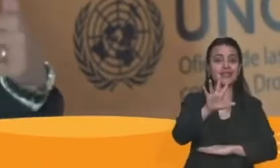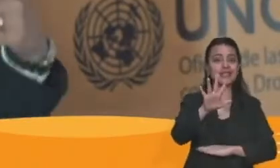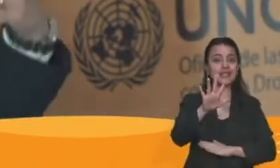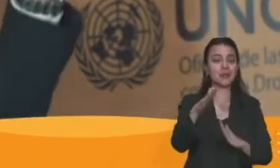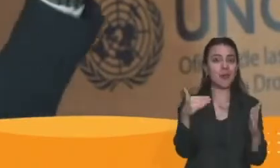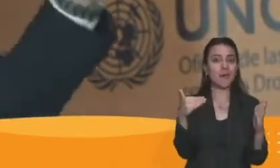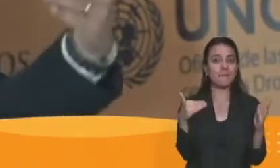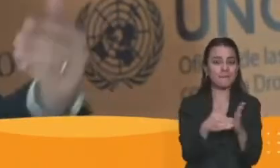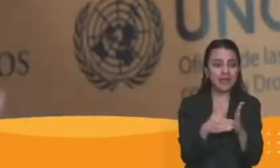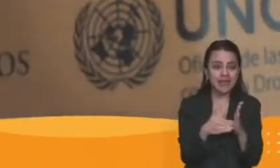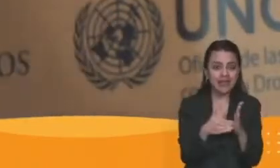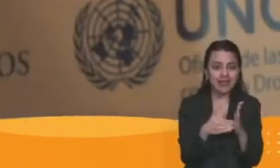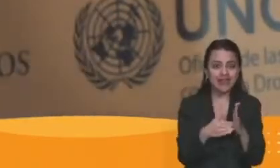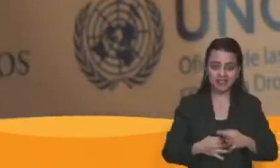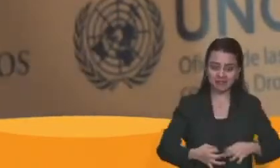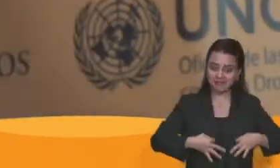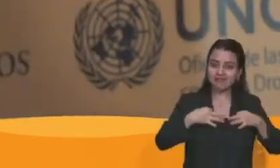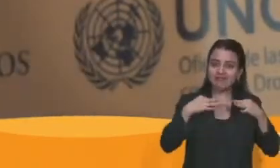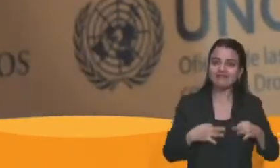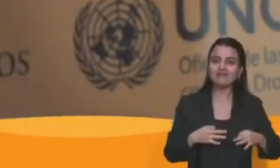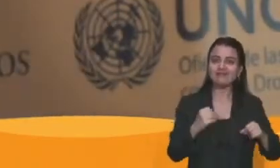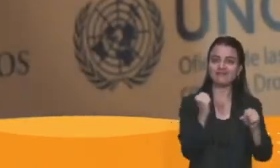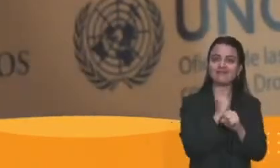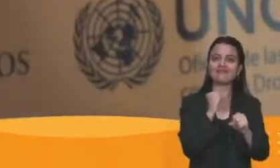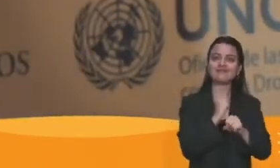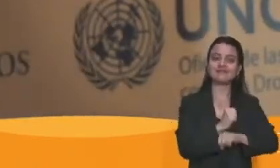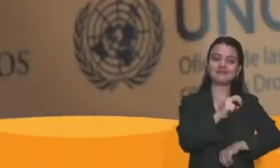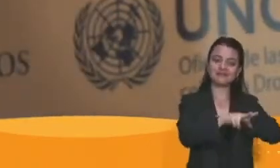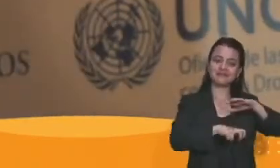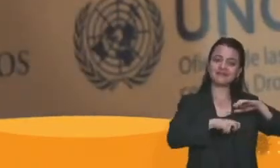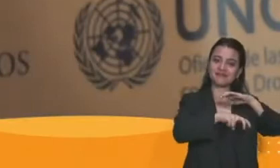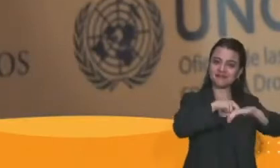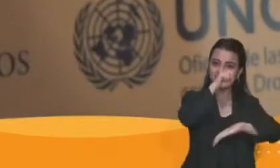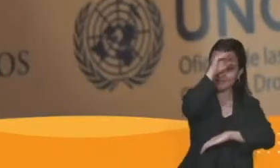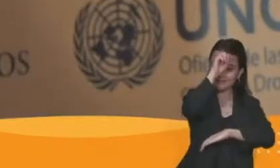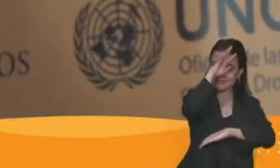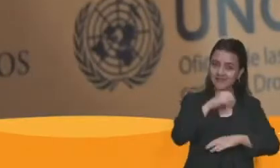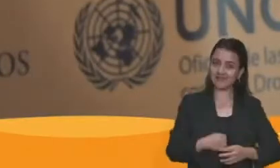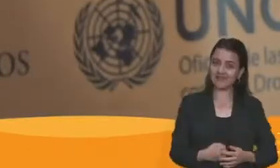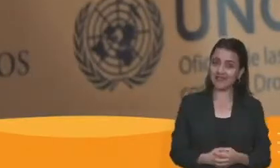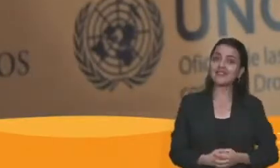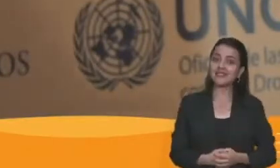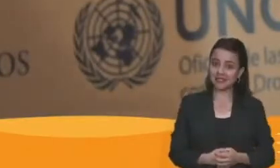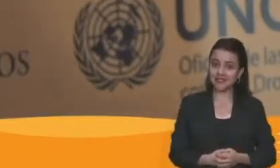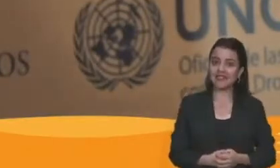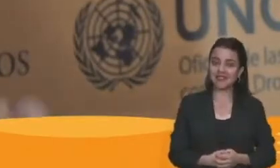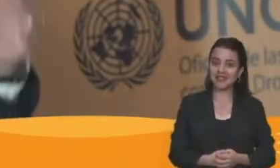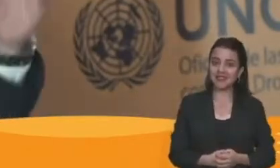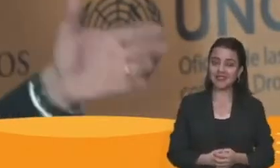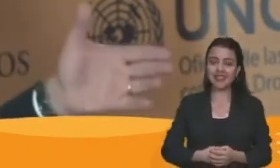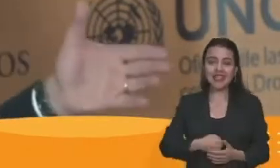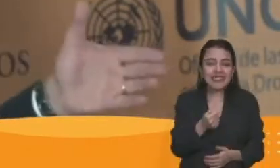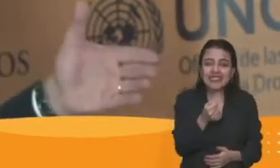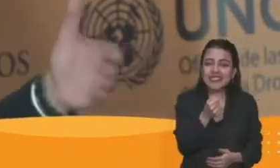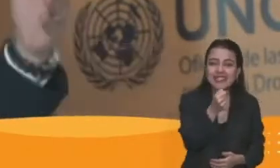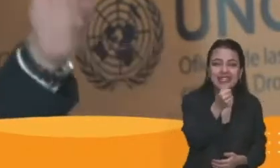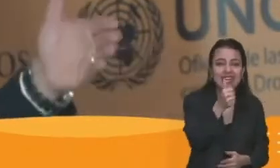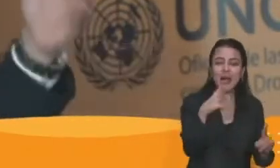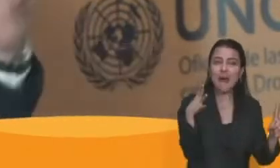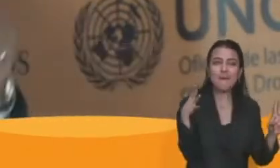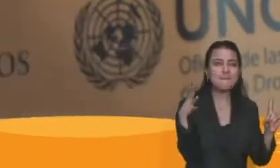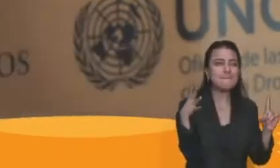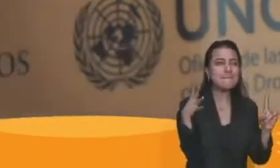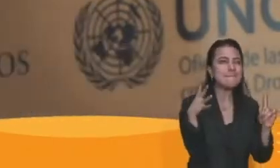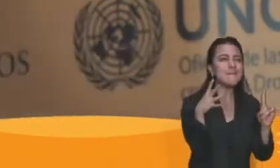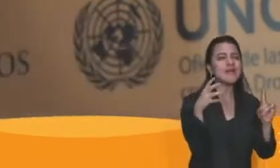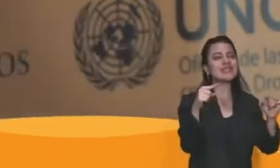reached the legalized miner number 25,000. We are above 90% of the goal that we proposed ourselves at the start